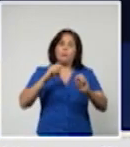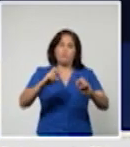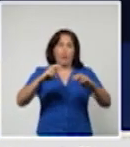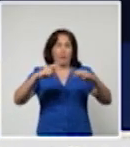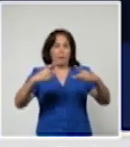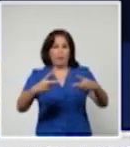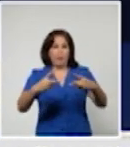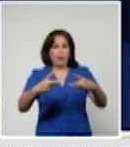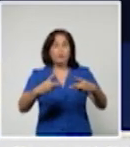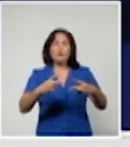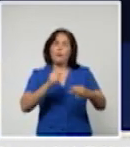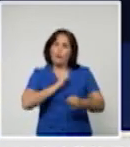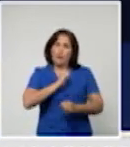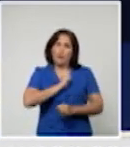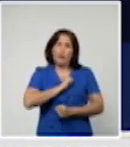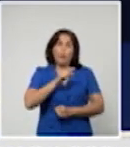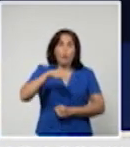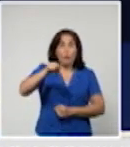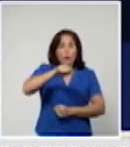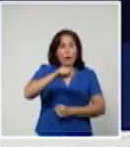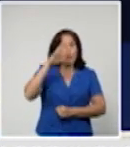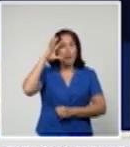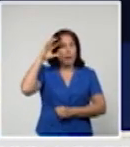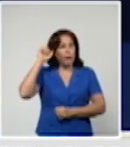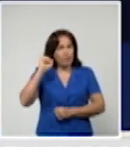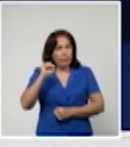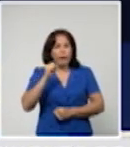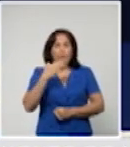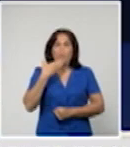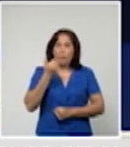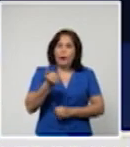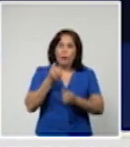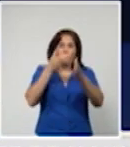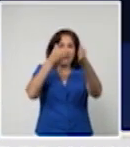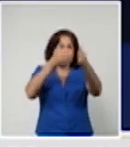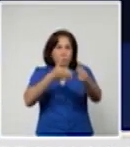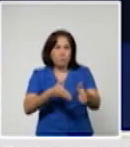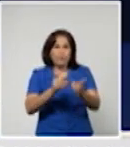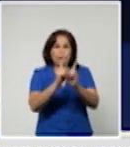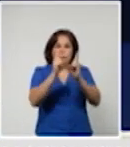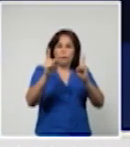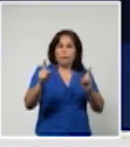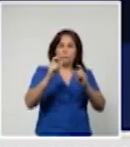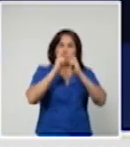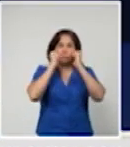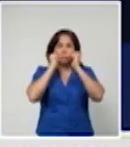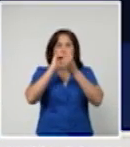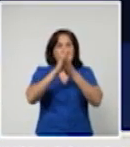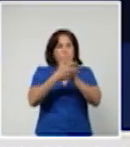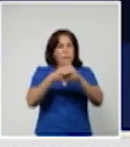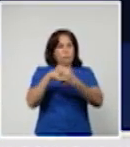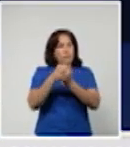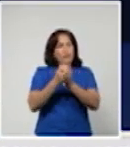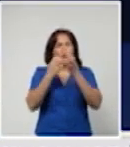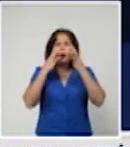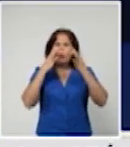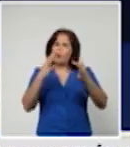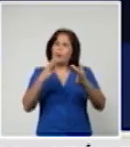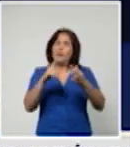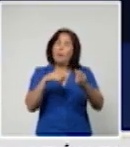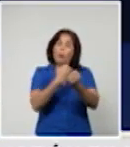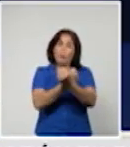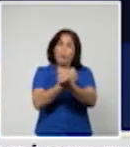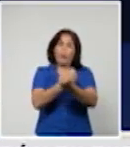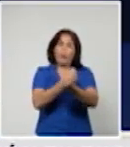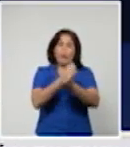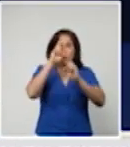for Cuba, has recently resulted in an increase in cases. Now, we are going to turn